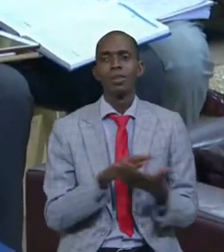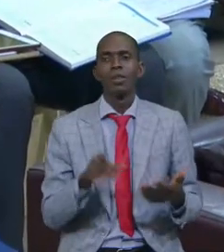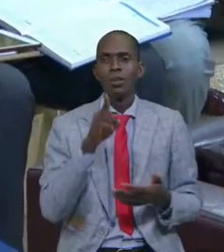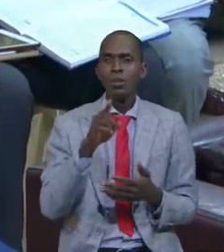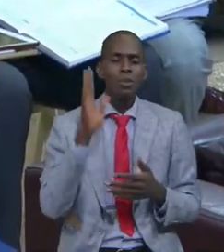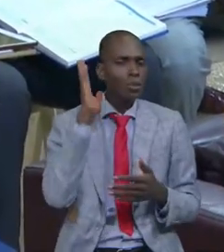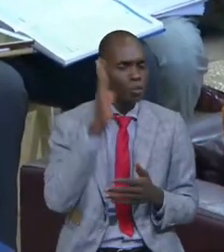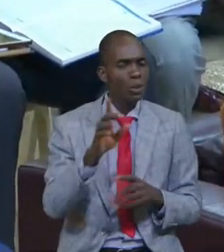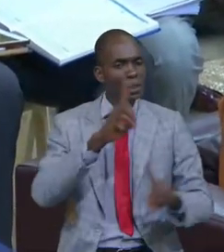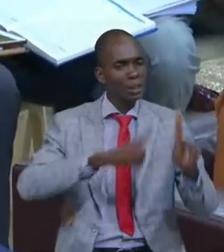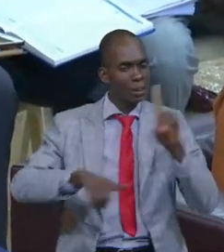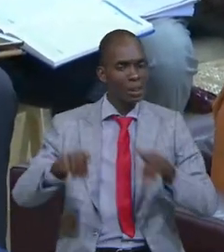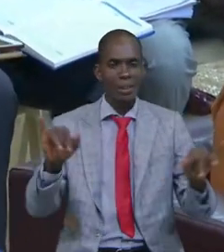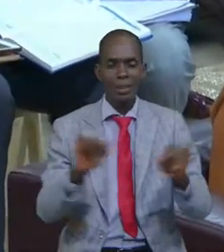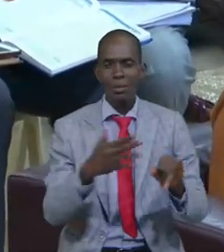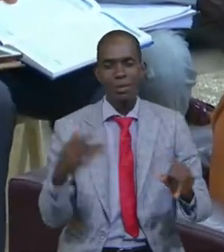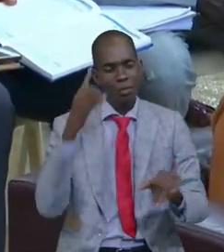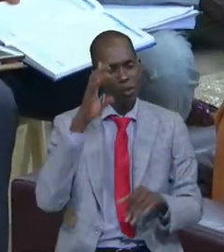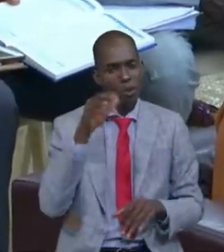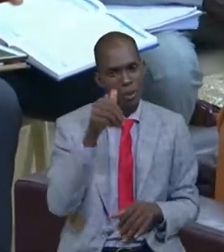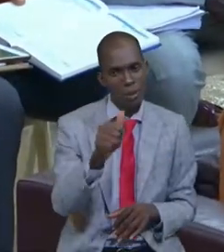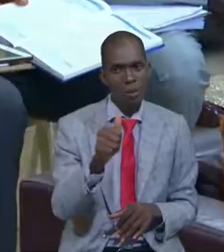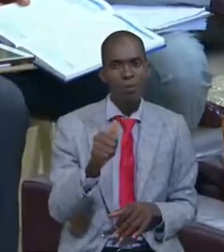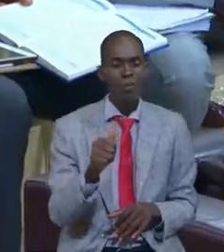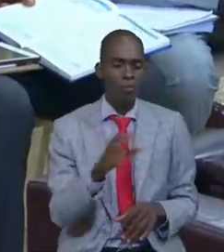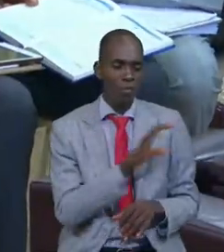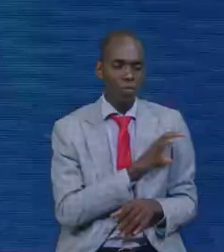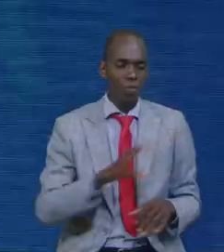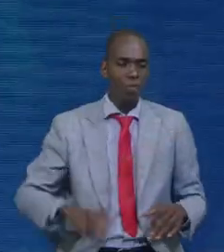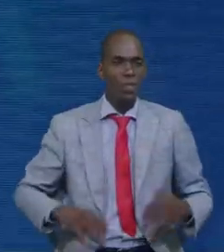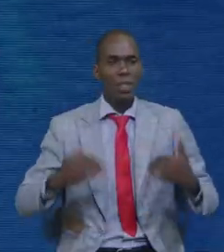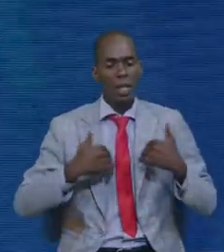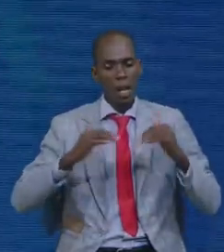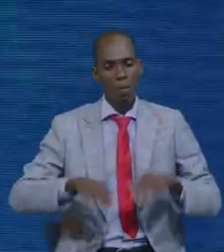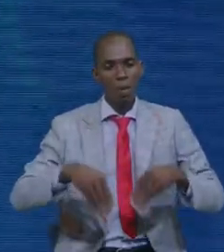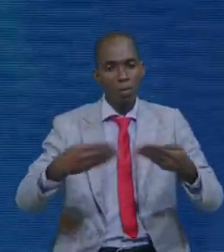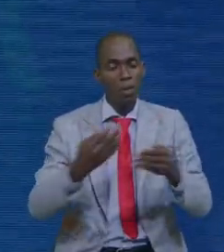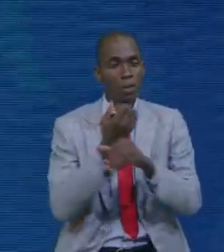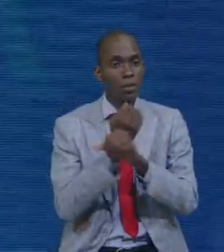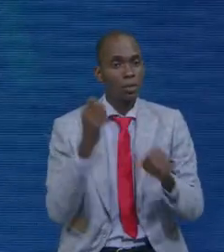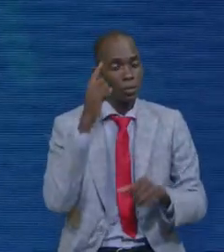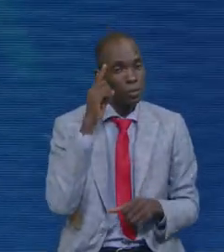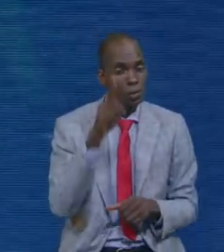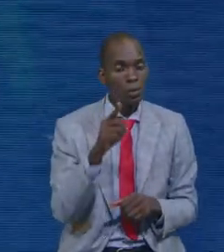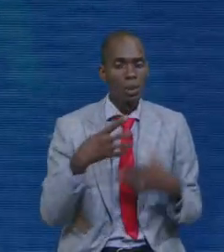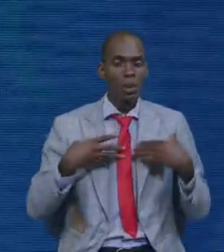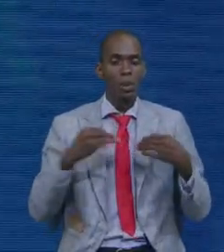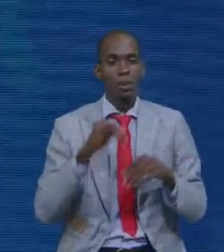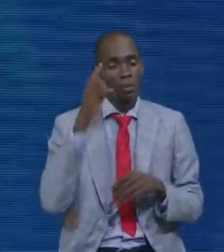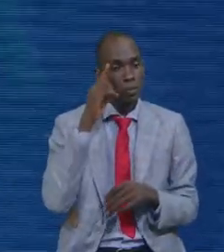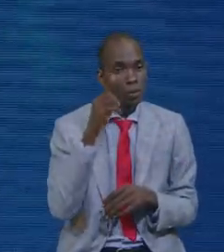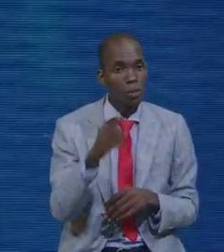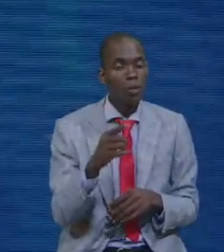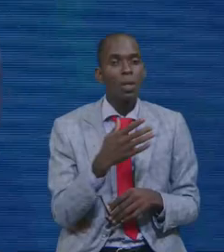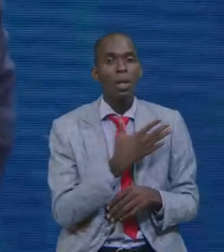the same thing about yourself. Christ has provided salvation for me, has provided healing for me, has